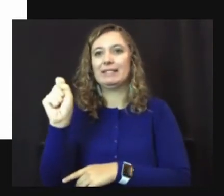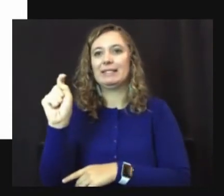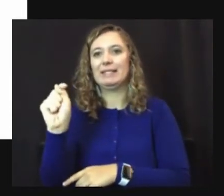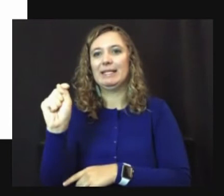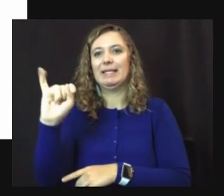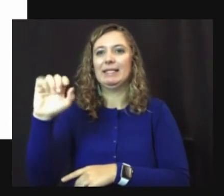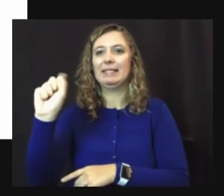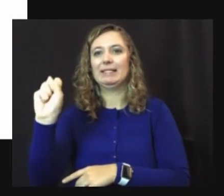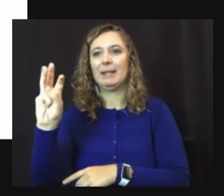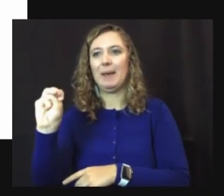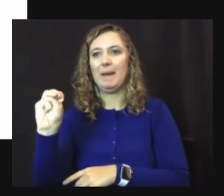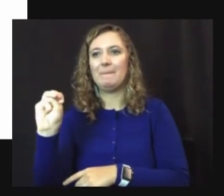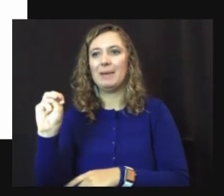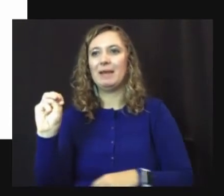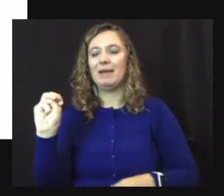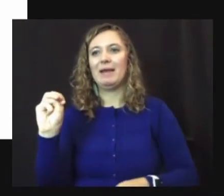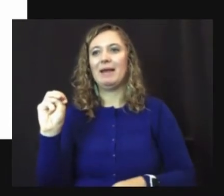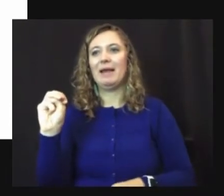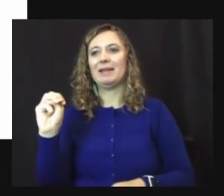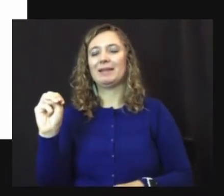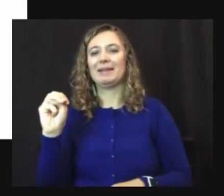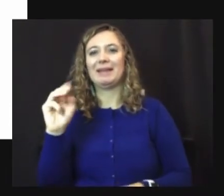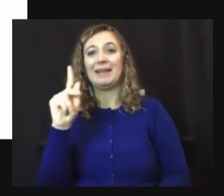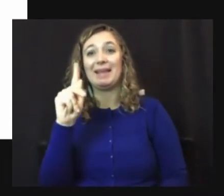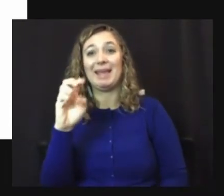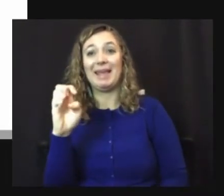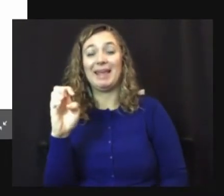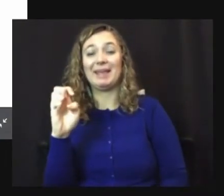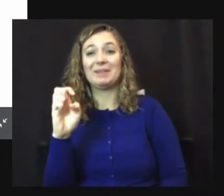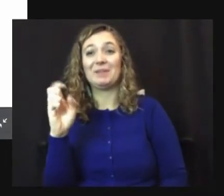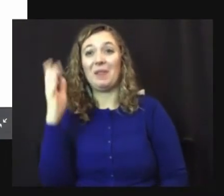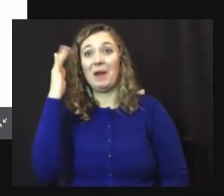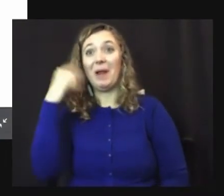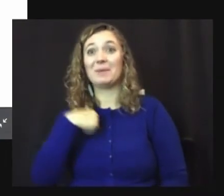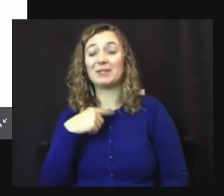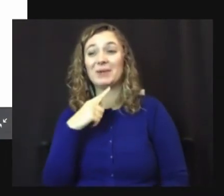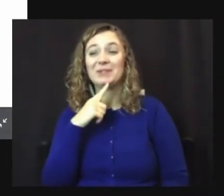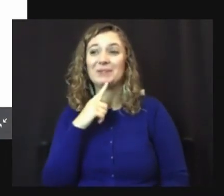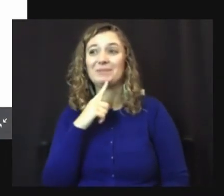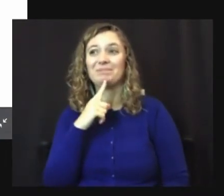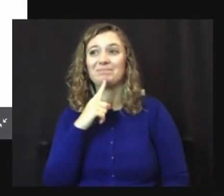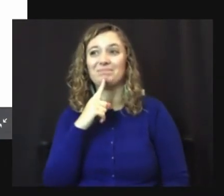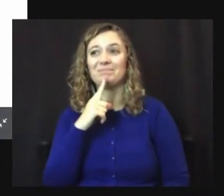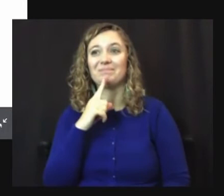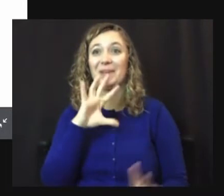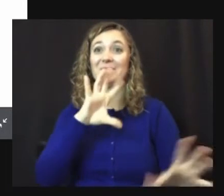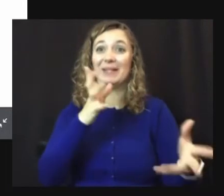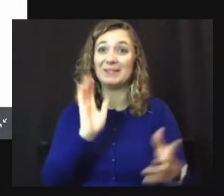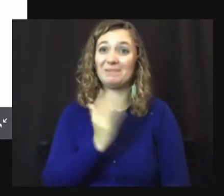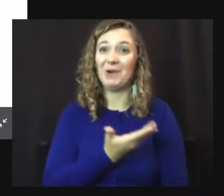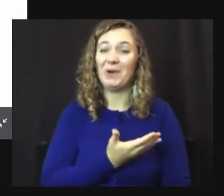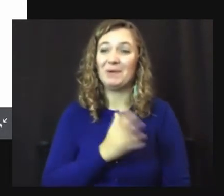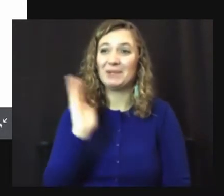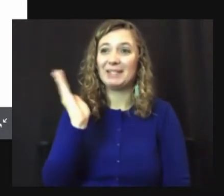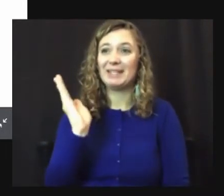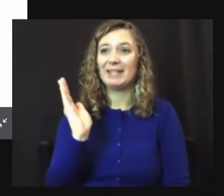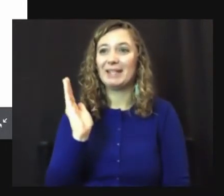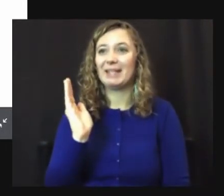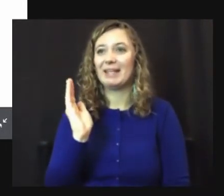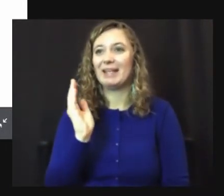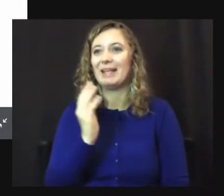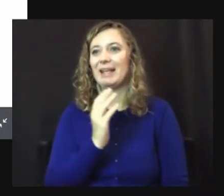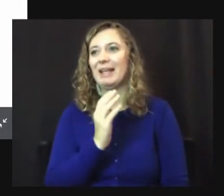in some way. So I had to do that. And you see, I forgot to hide the corner of the screen there.